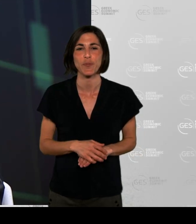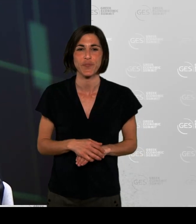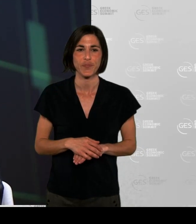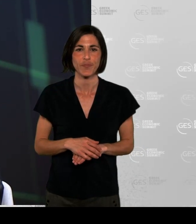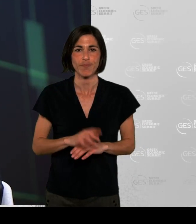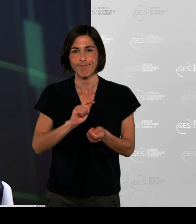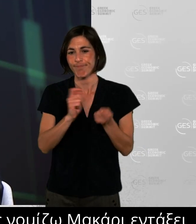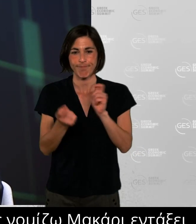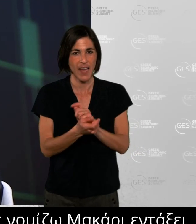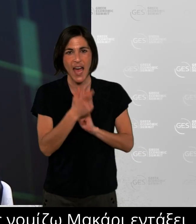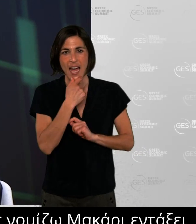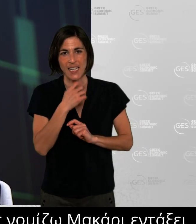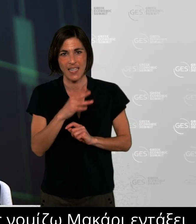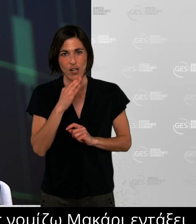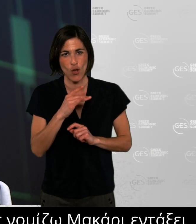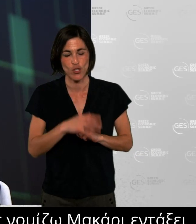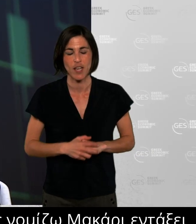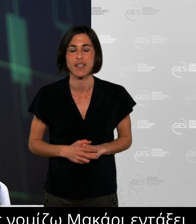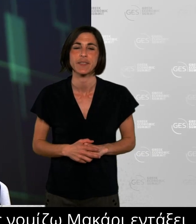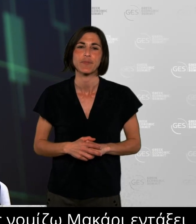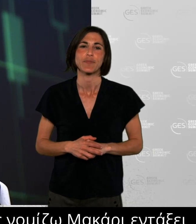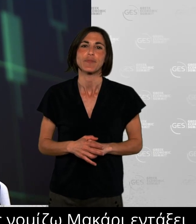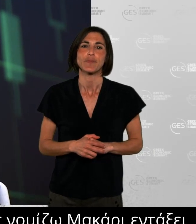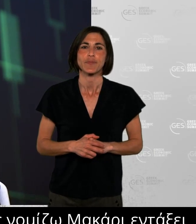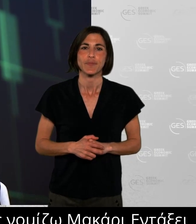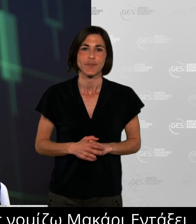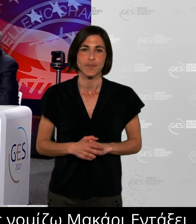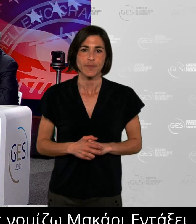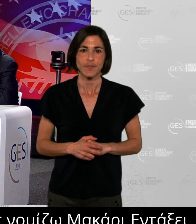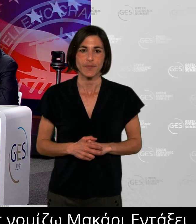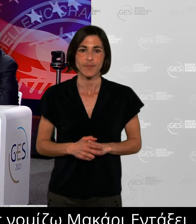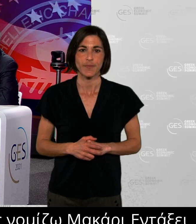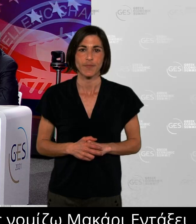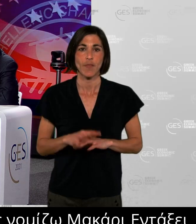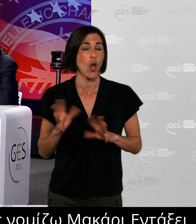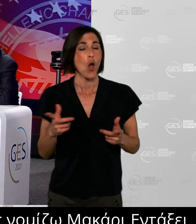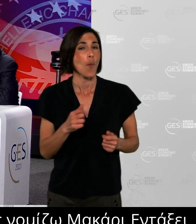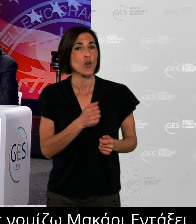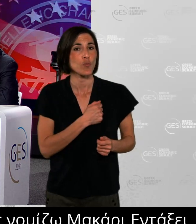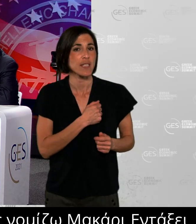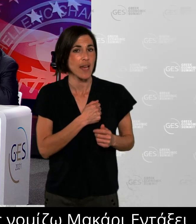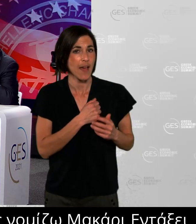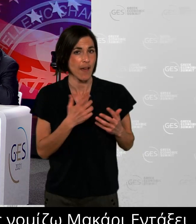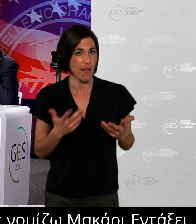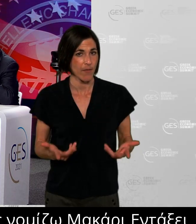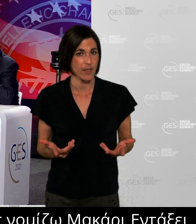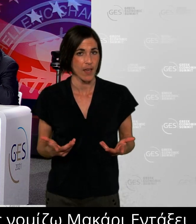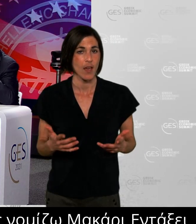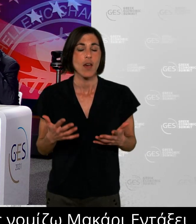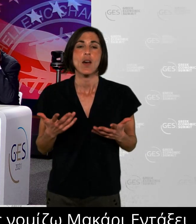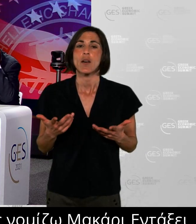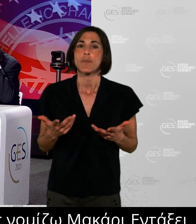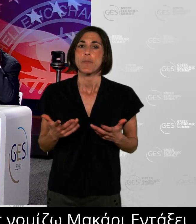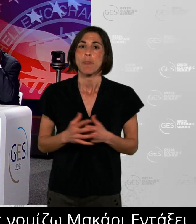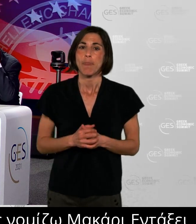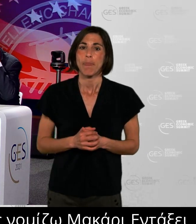English. How do you think that the increased need for lifelong learning, reskilling, upskilling will affect the curricula of